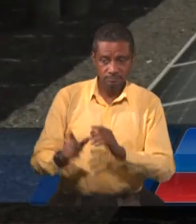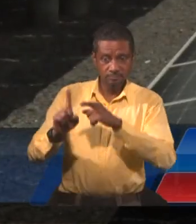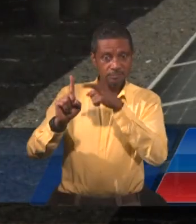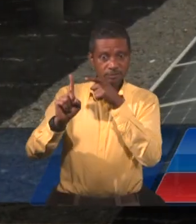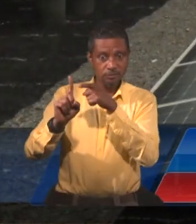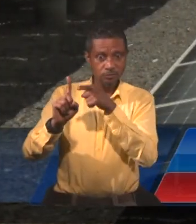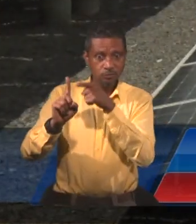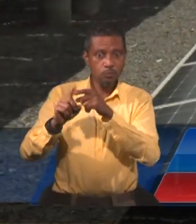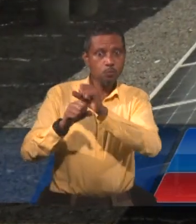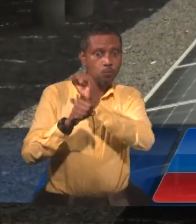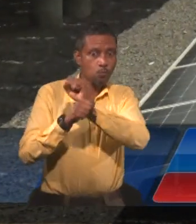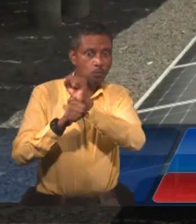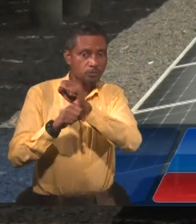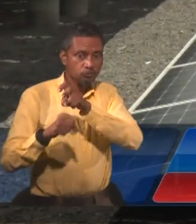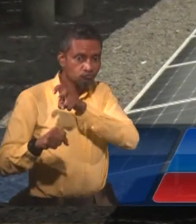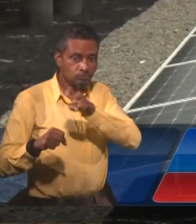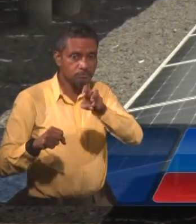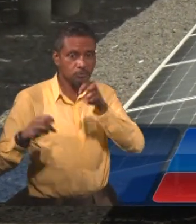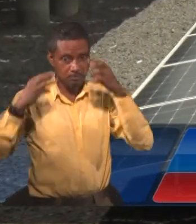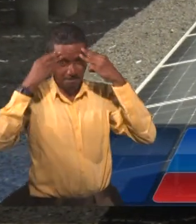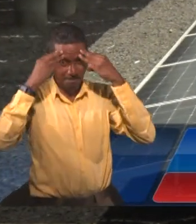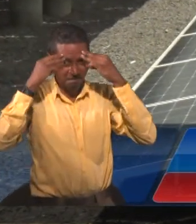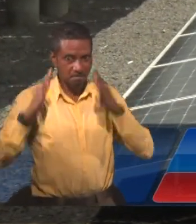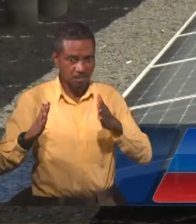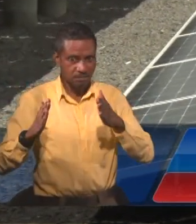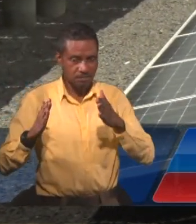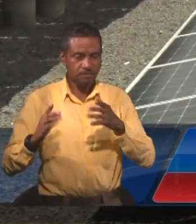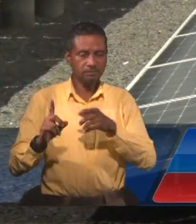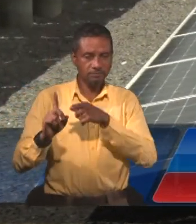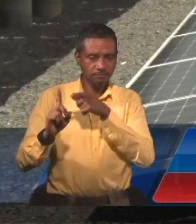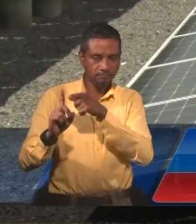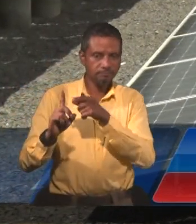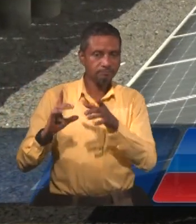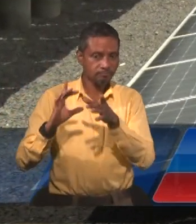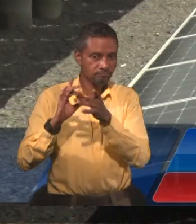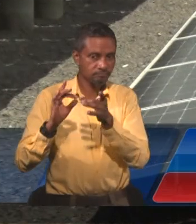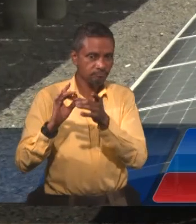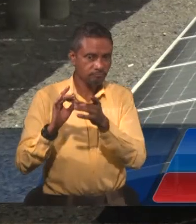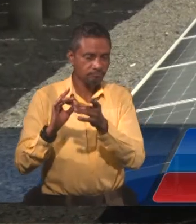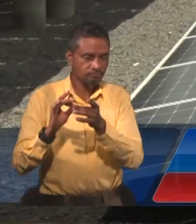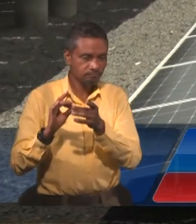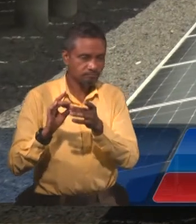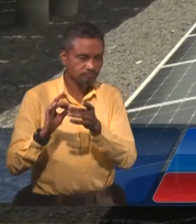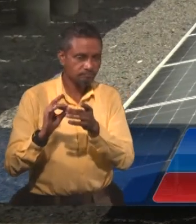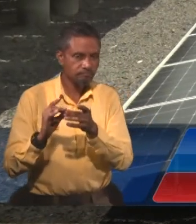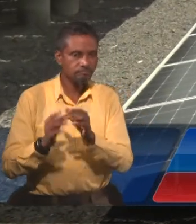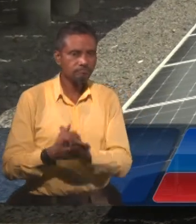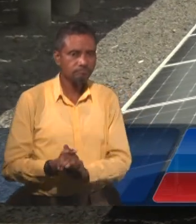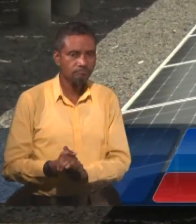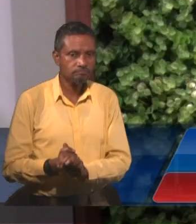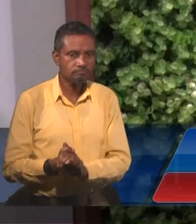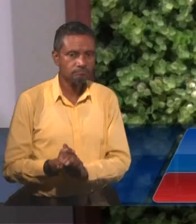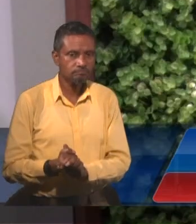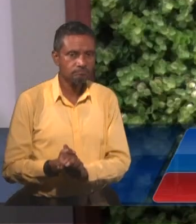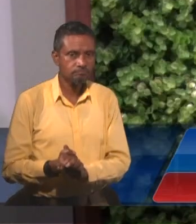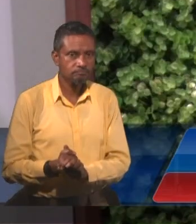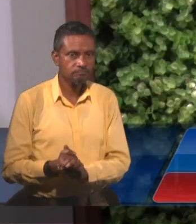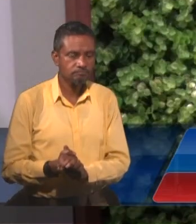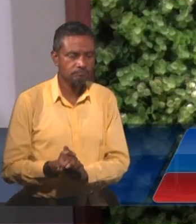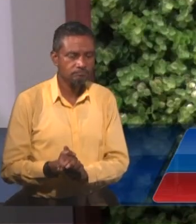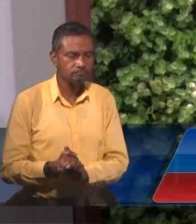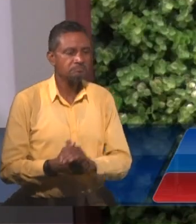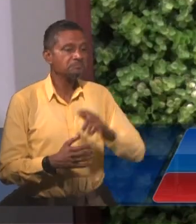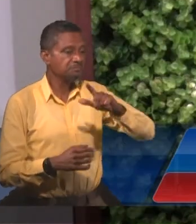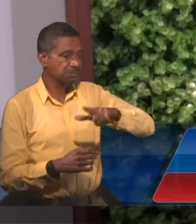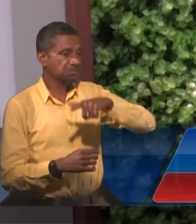the aviation and maritime sector while remaining responsible to focus efforts on renewable energy. The next